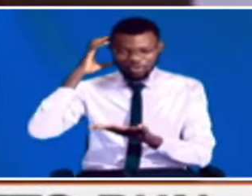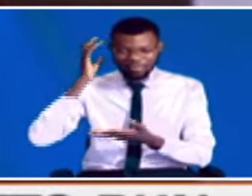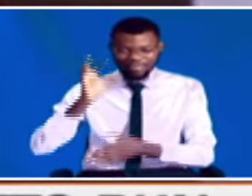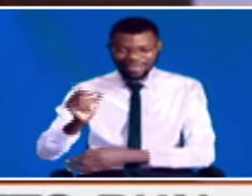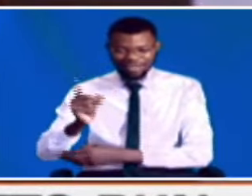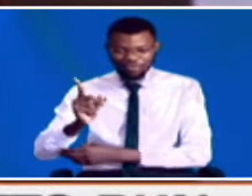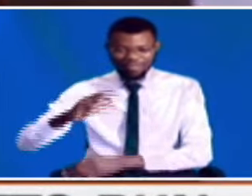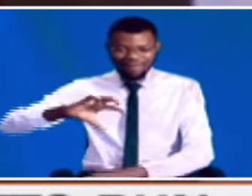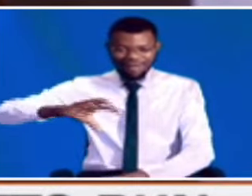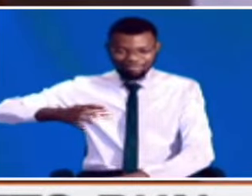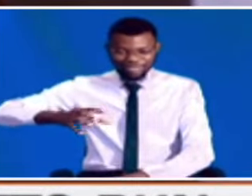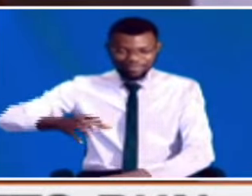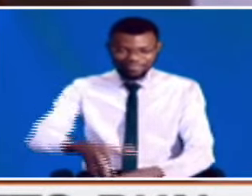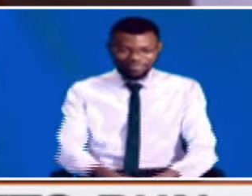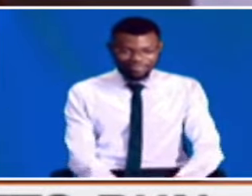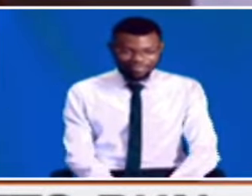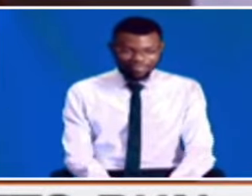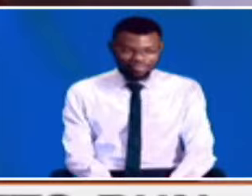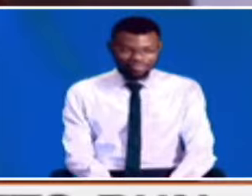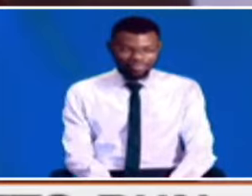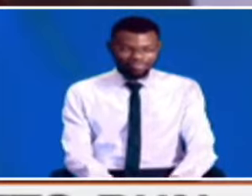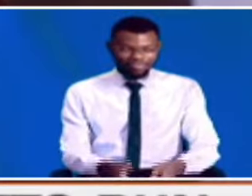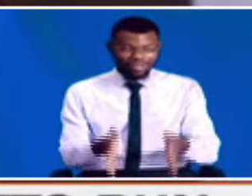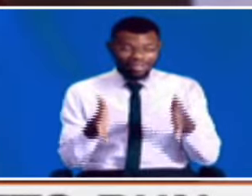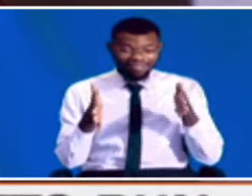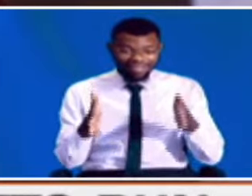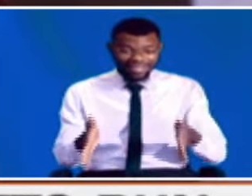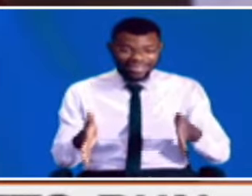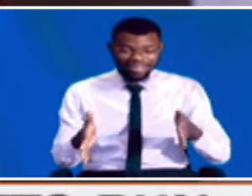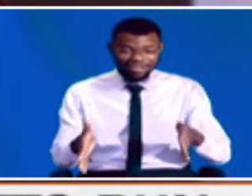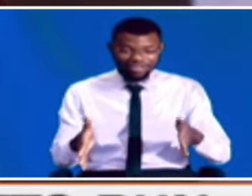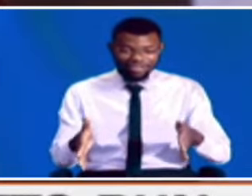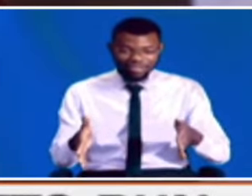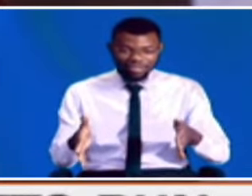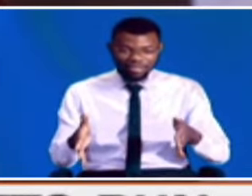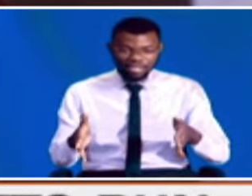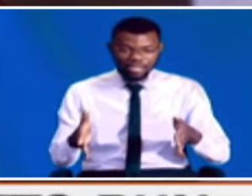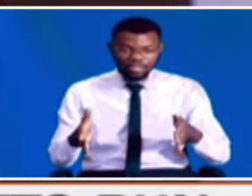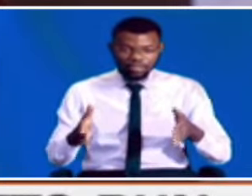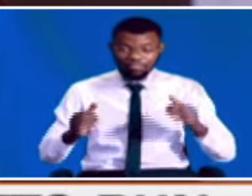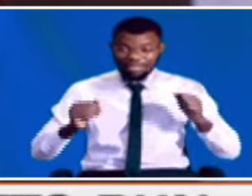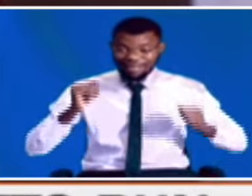Based on that, the event now is bringing elite athletes